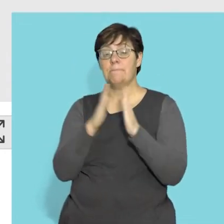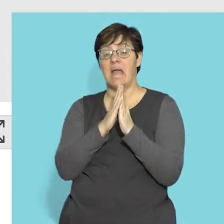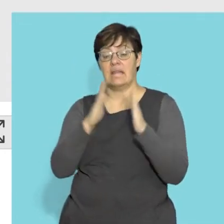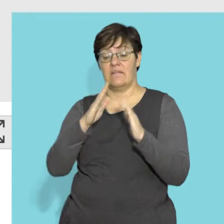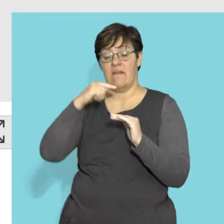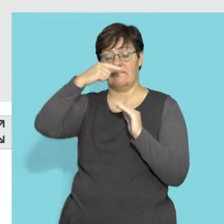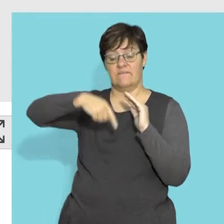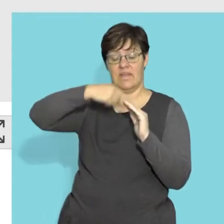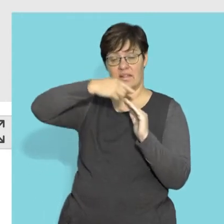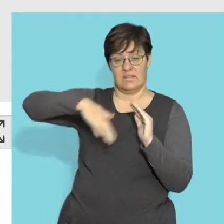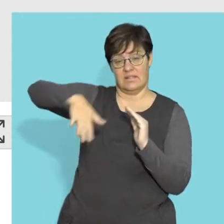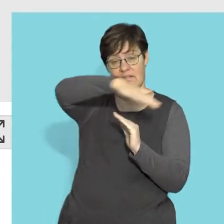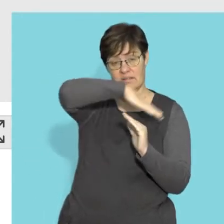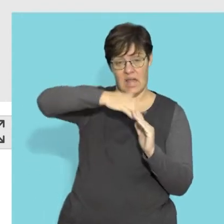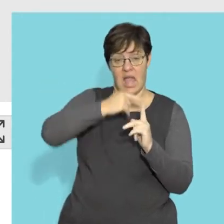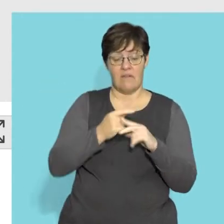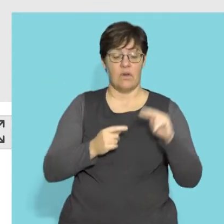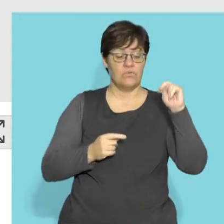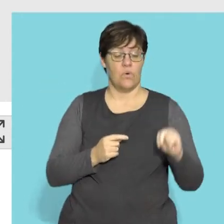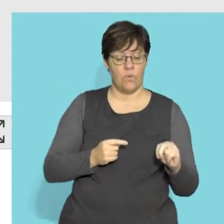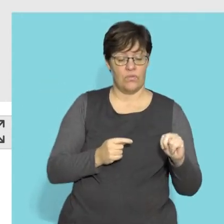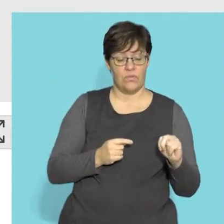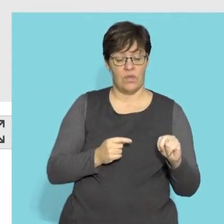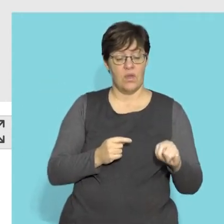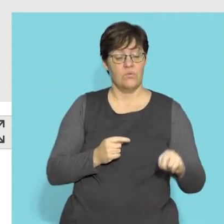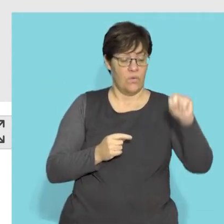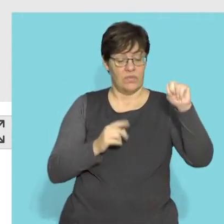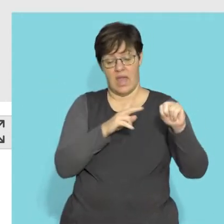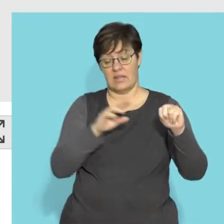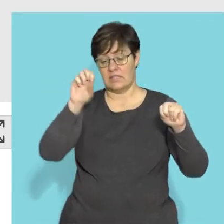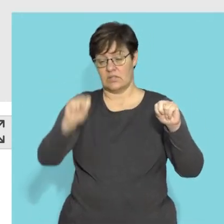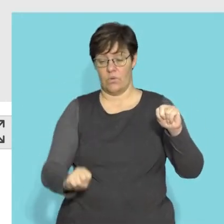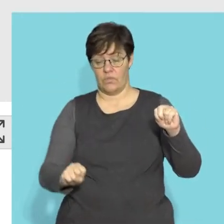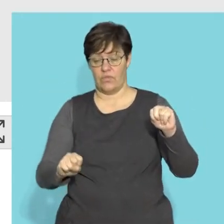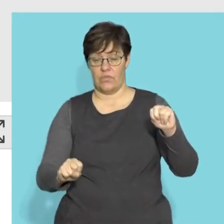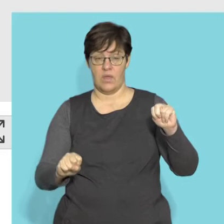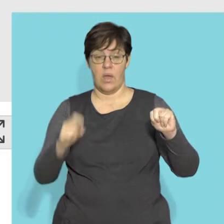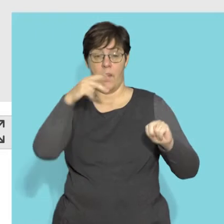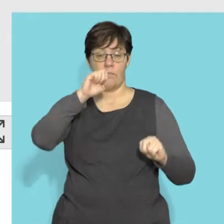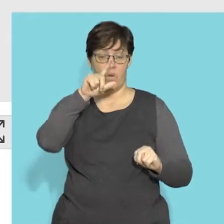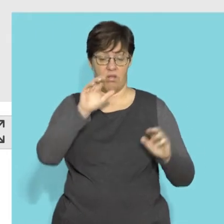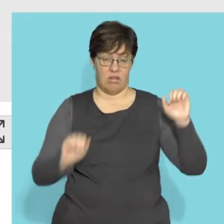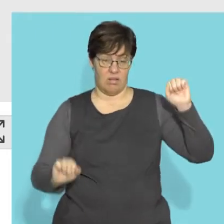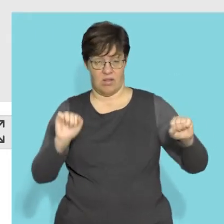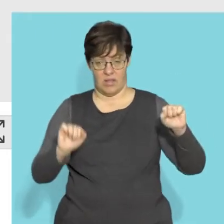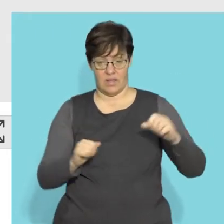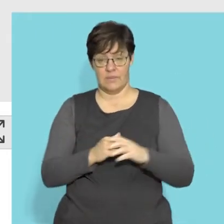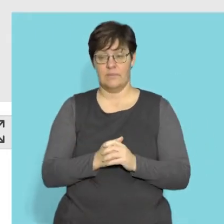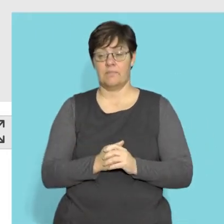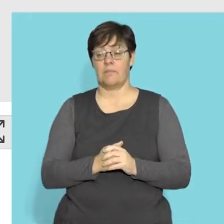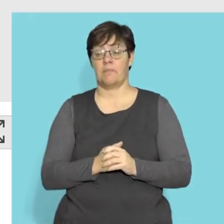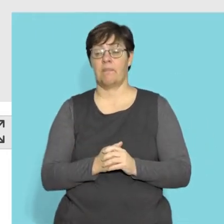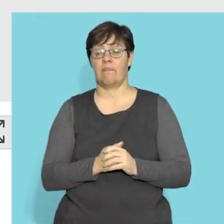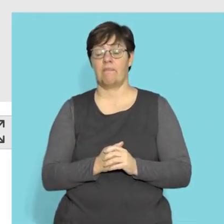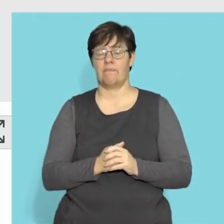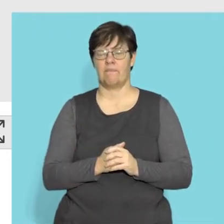field that goes between the North Pole and the South Pole around those magnets, and you'll see they sort